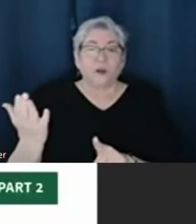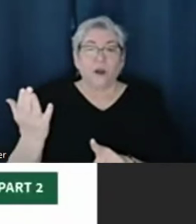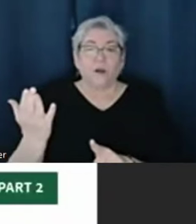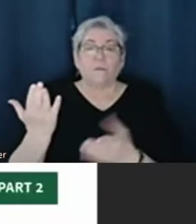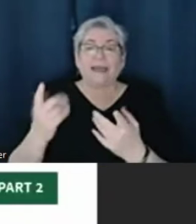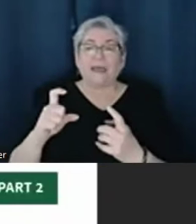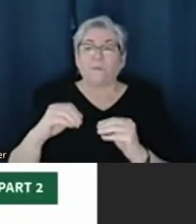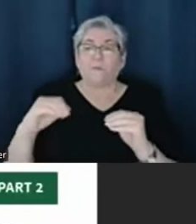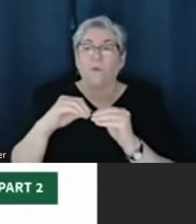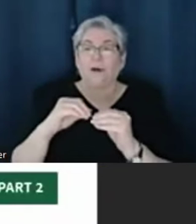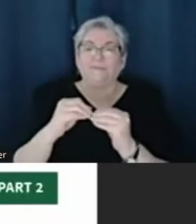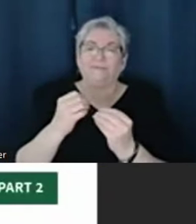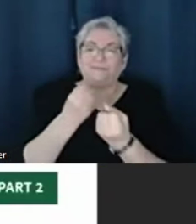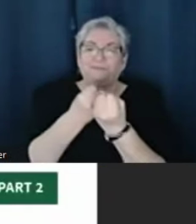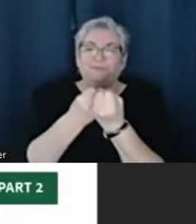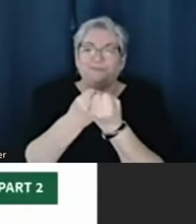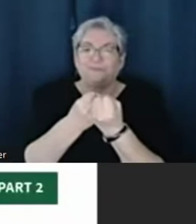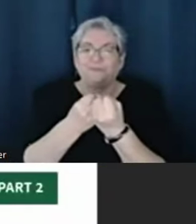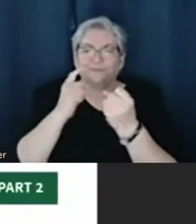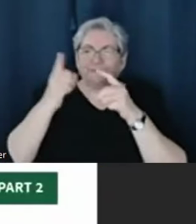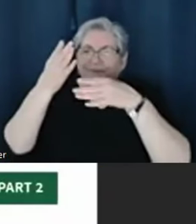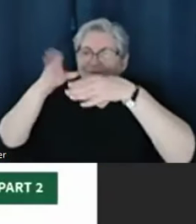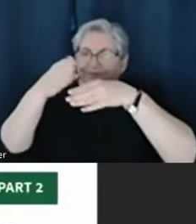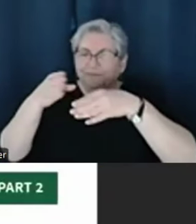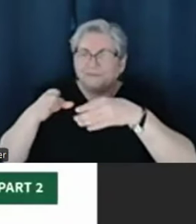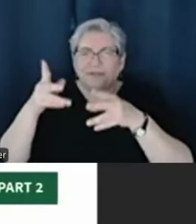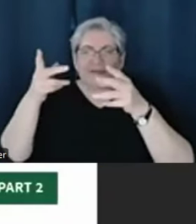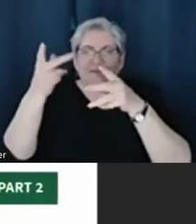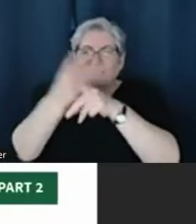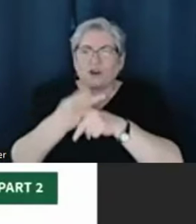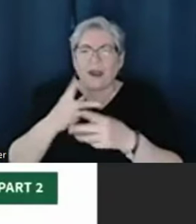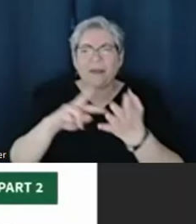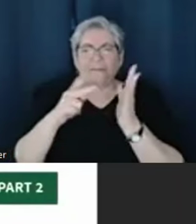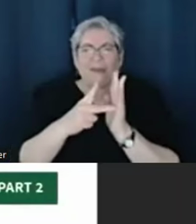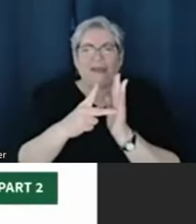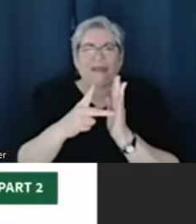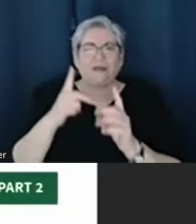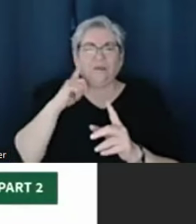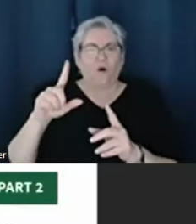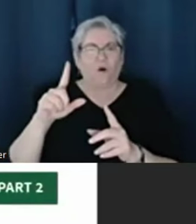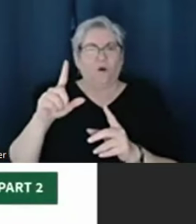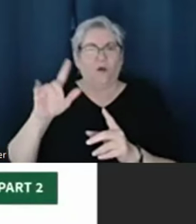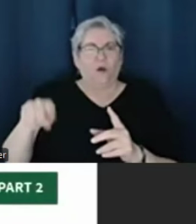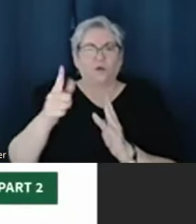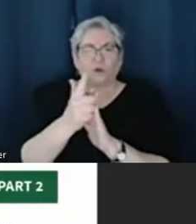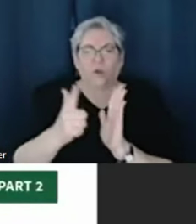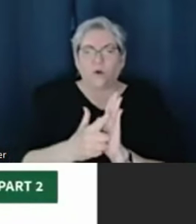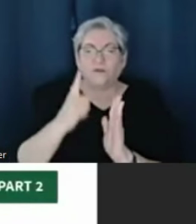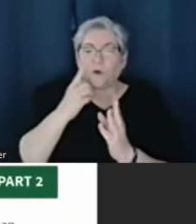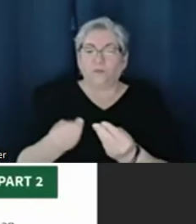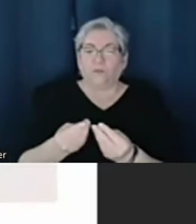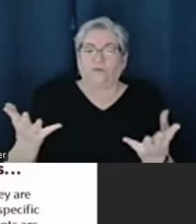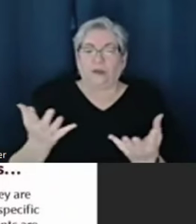assistance in parsing out what those rules mean in terms of the provision of advocacy. So in